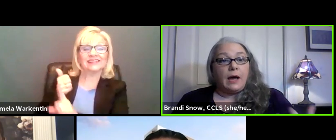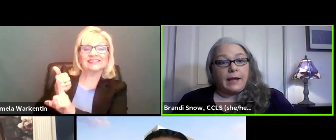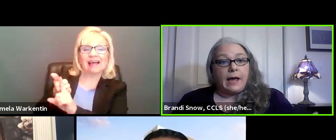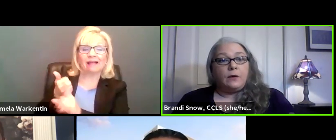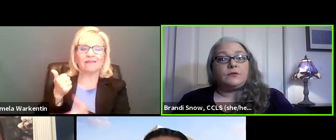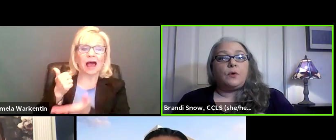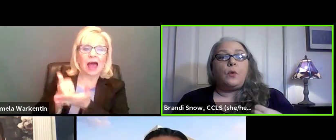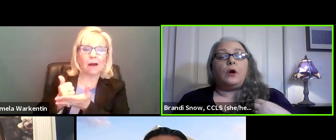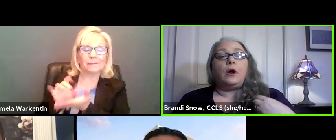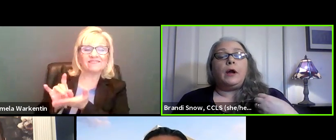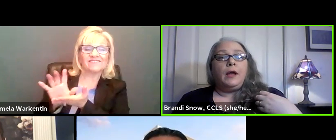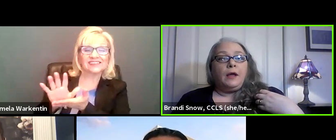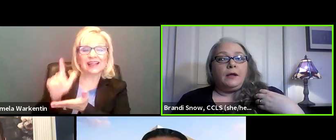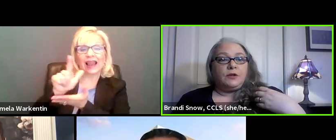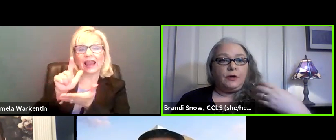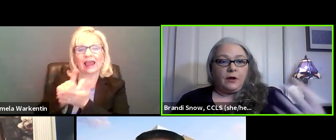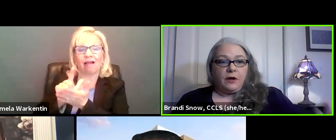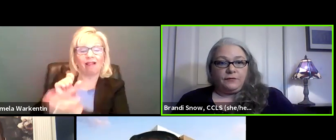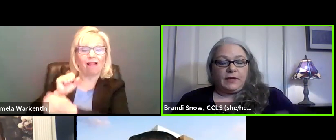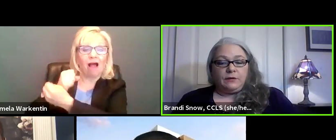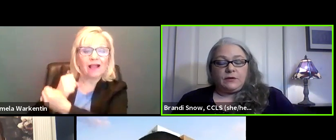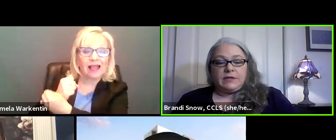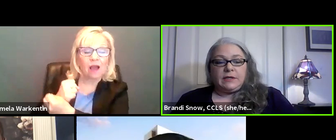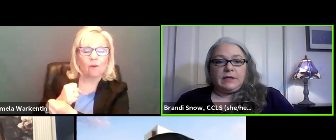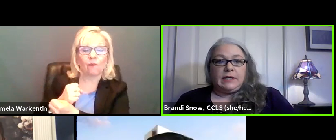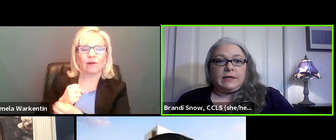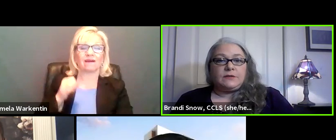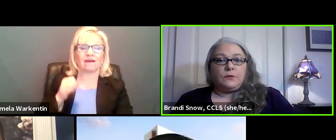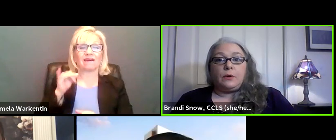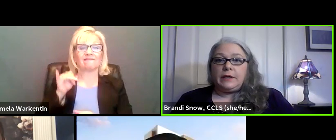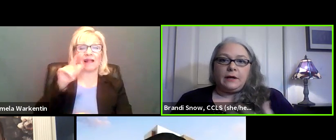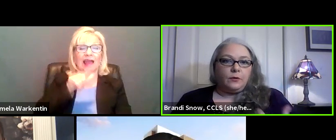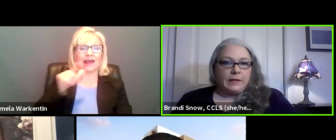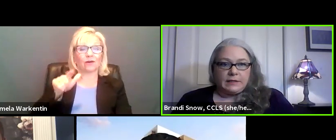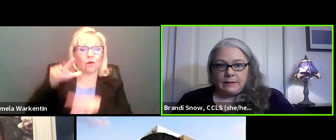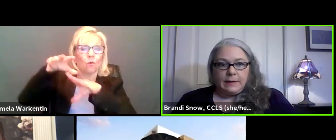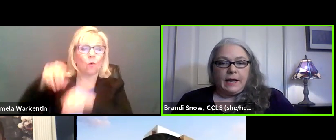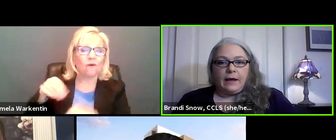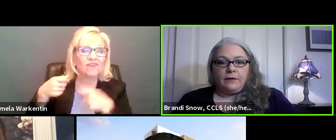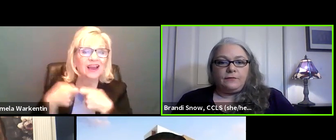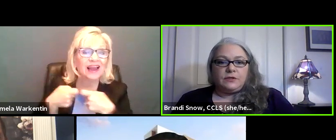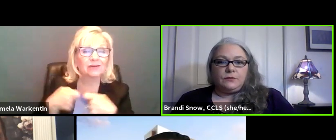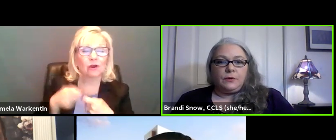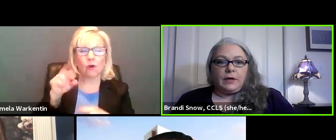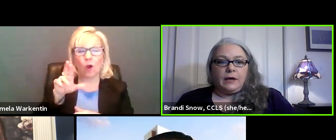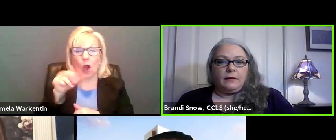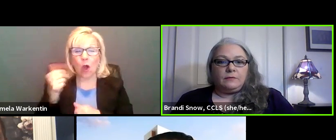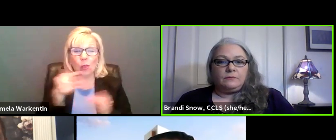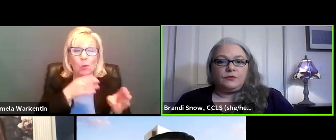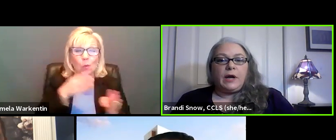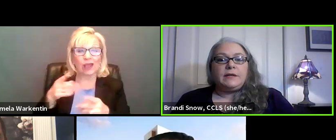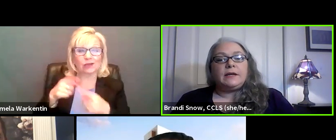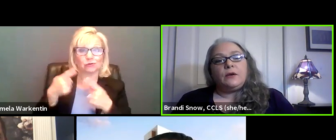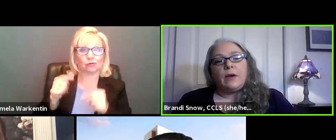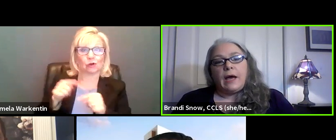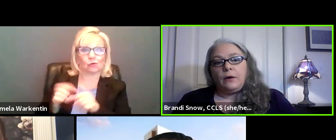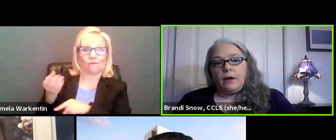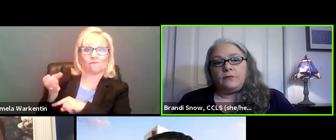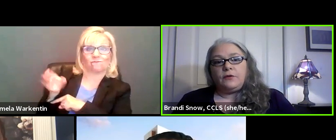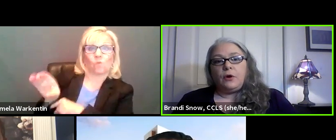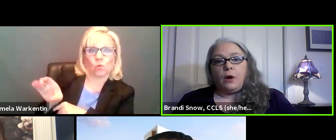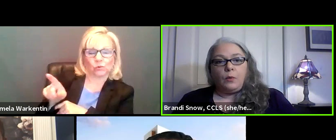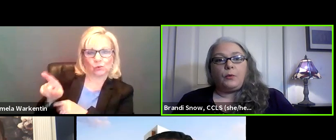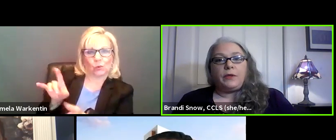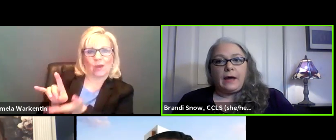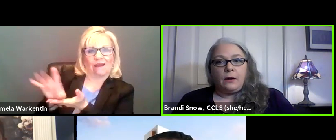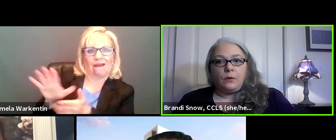illegal lockout, or turning off the utilities, or any other means they might have to try to get you out